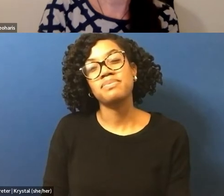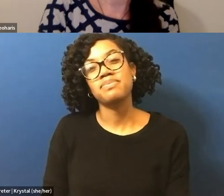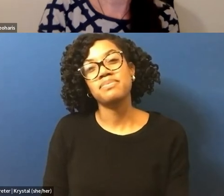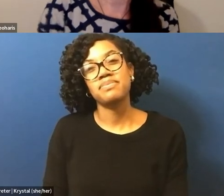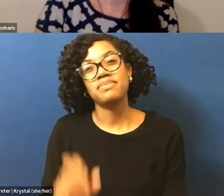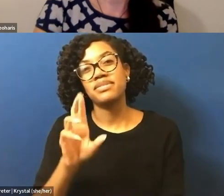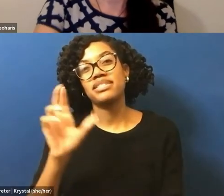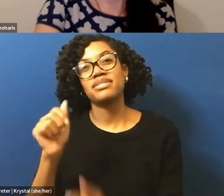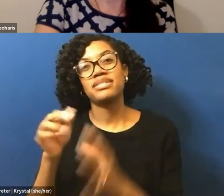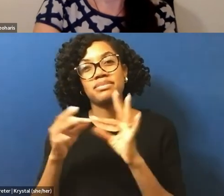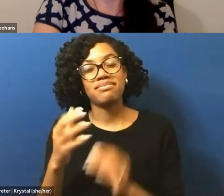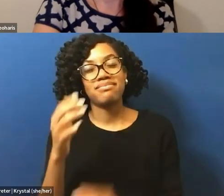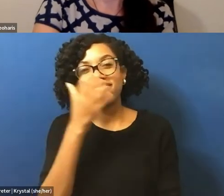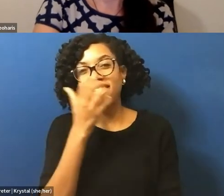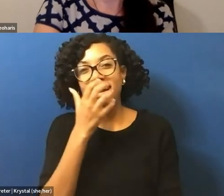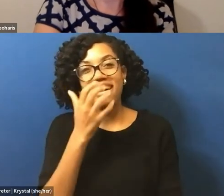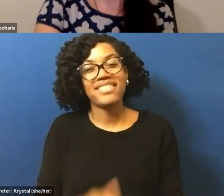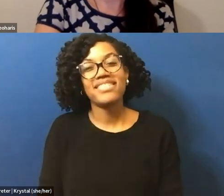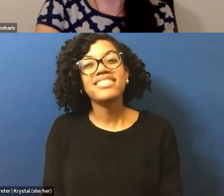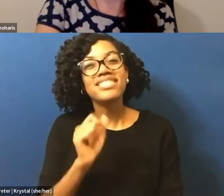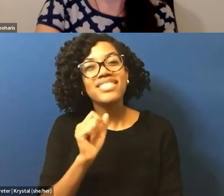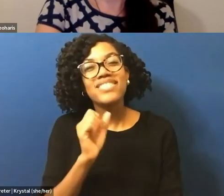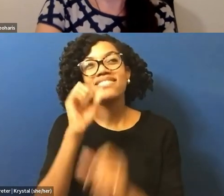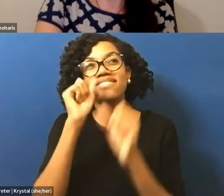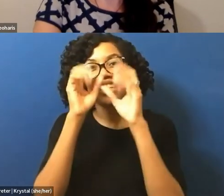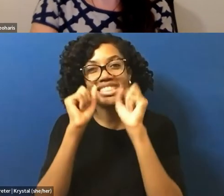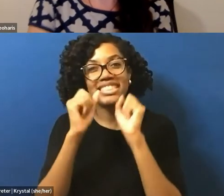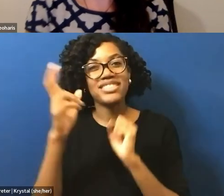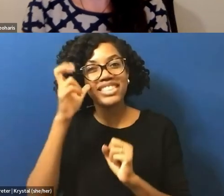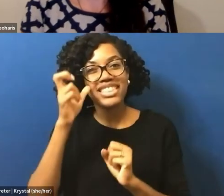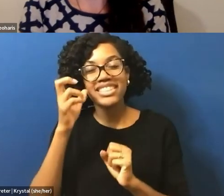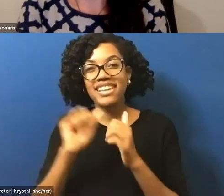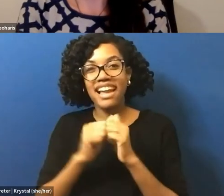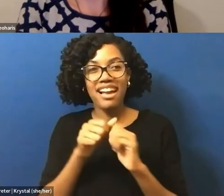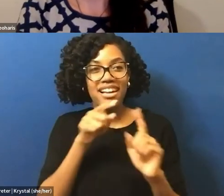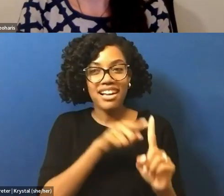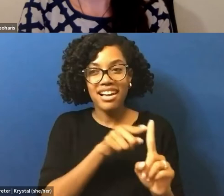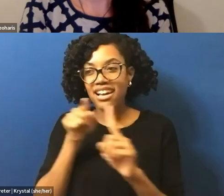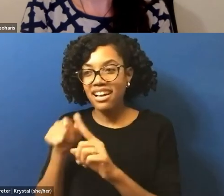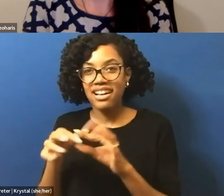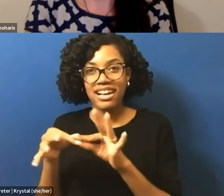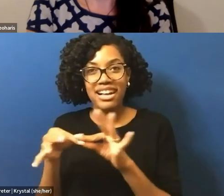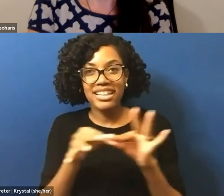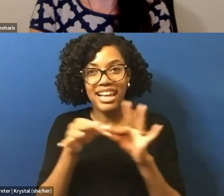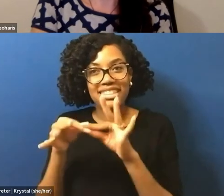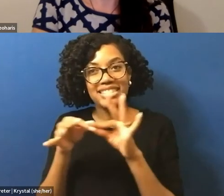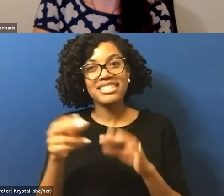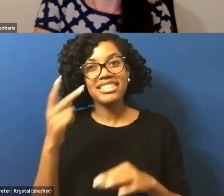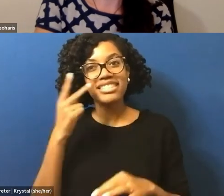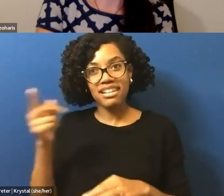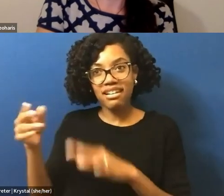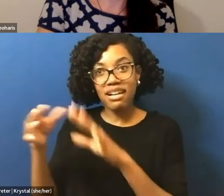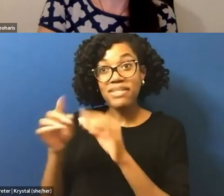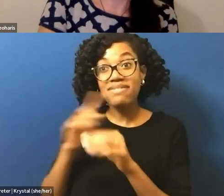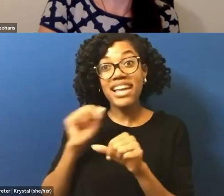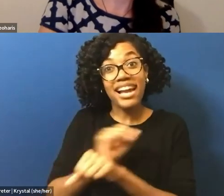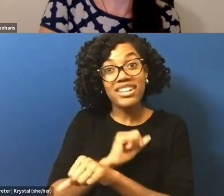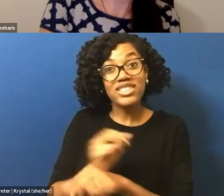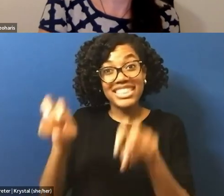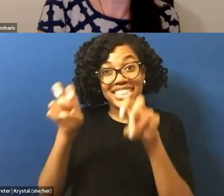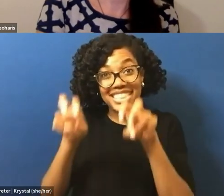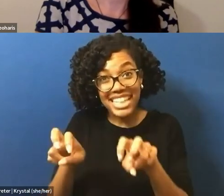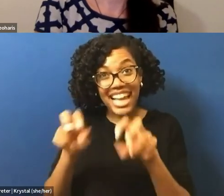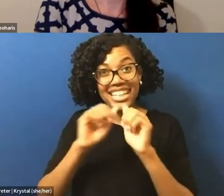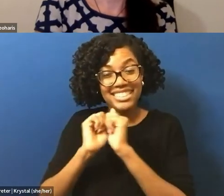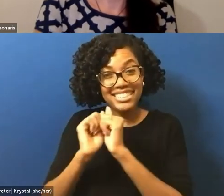Wow, that's so fascinating to hear the intersections. And I see Jean's comment in the chat that they literally sat next to each other